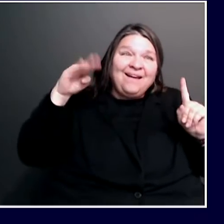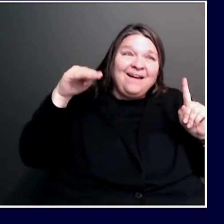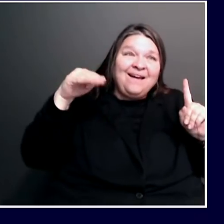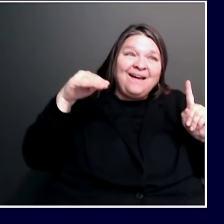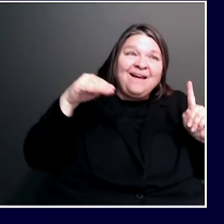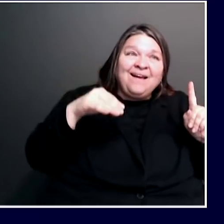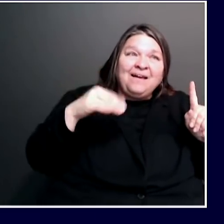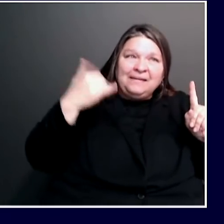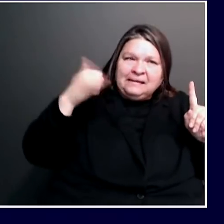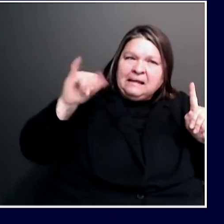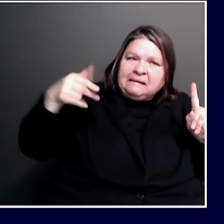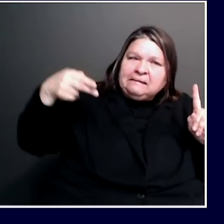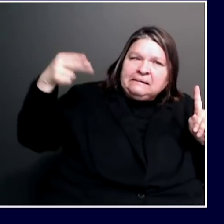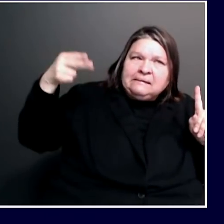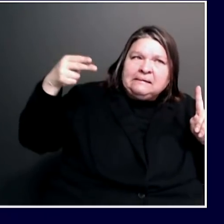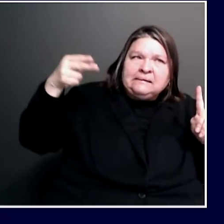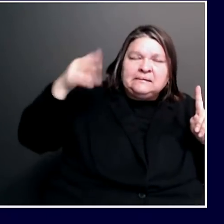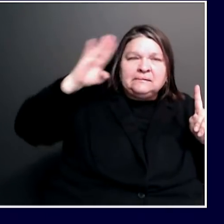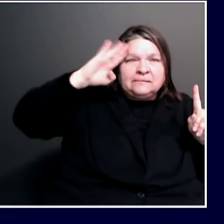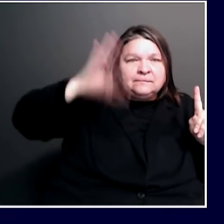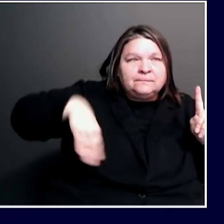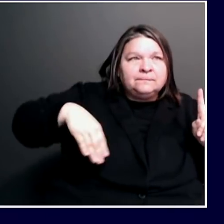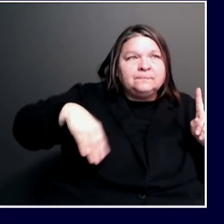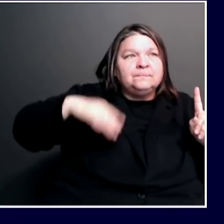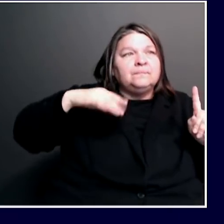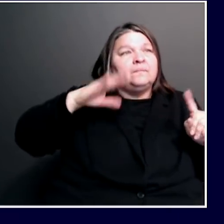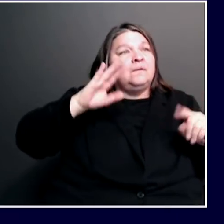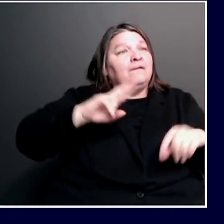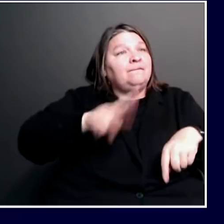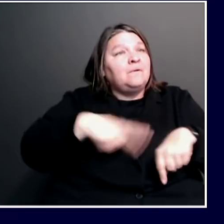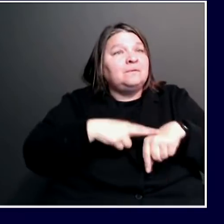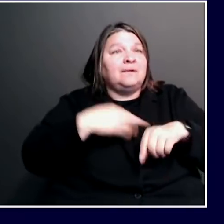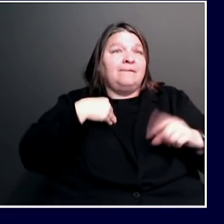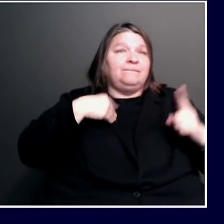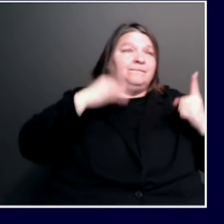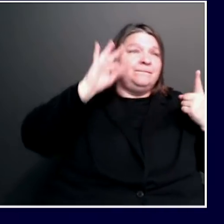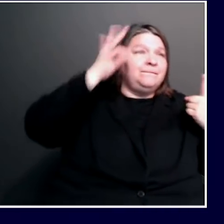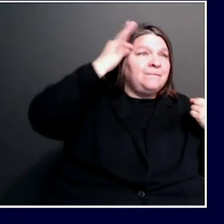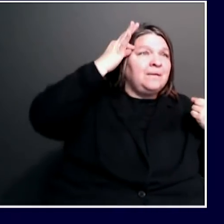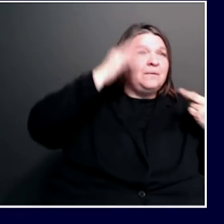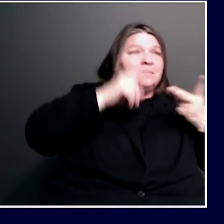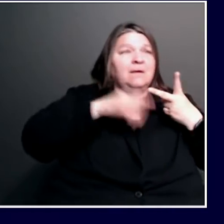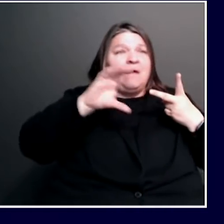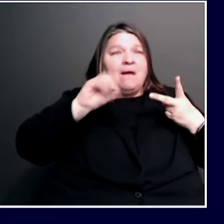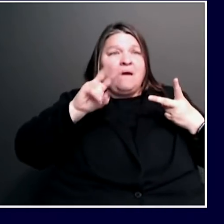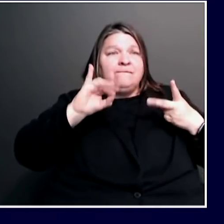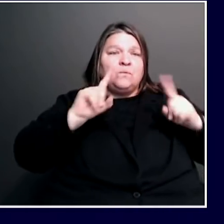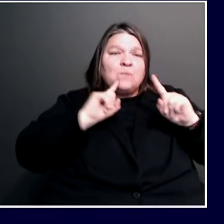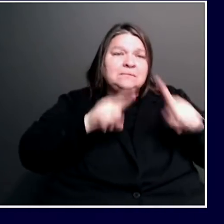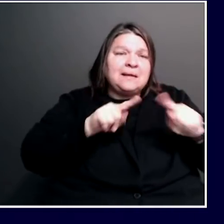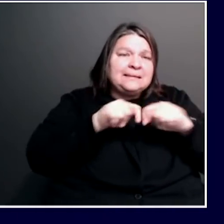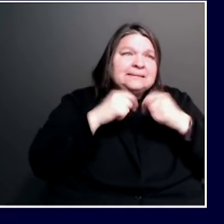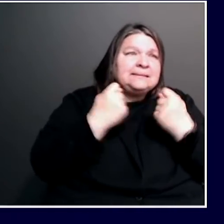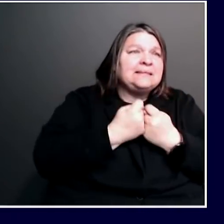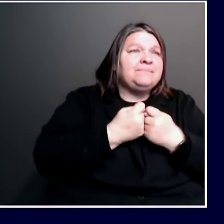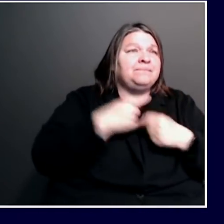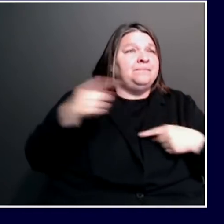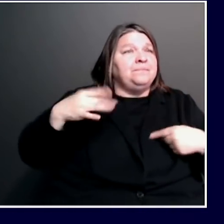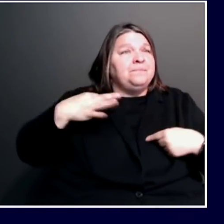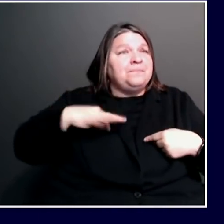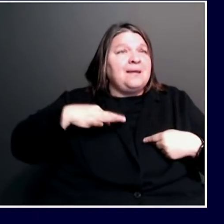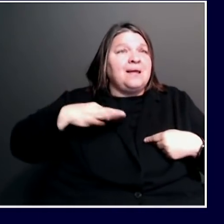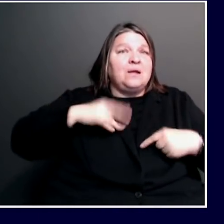of course, we have federal COVID response teams and the Maine National Guard. Have you heard from hospitals and healthcare